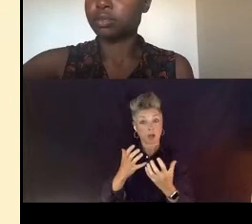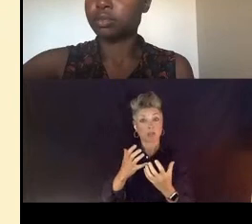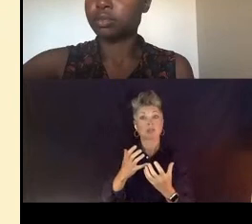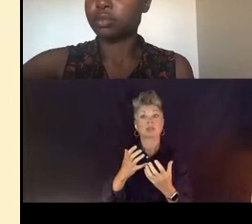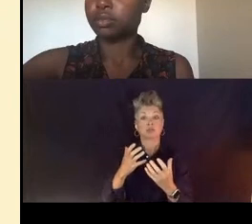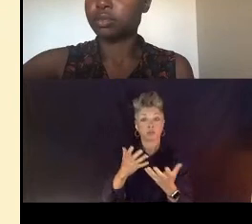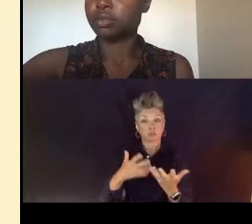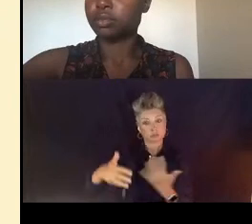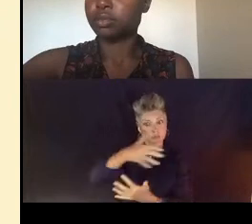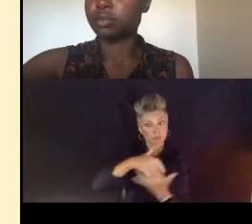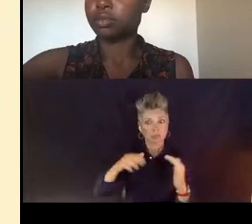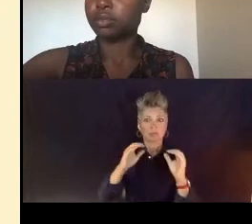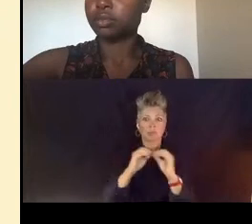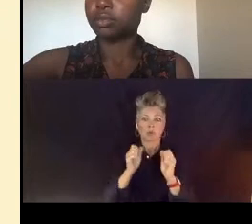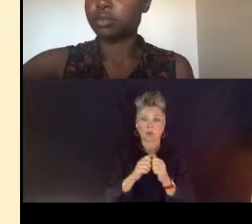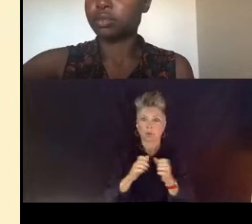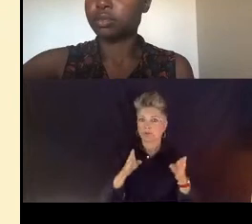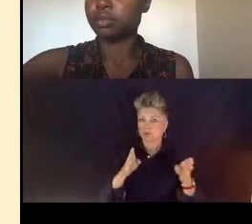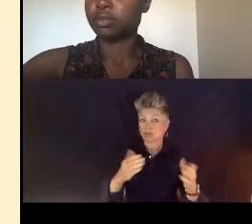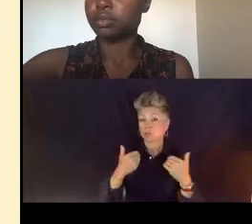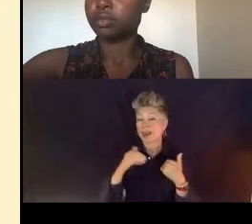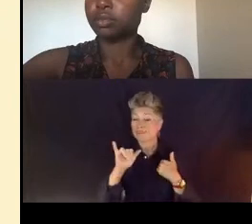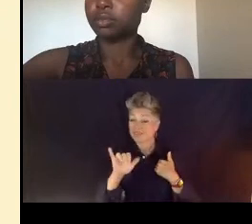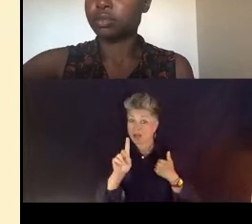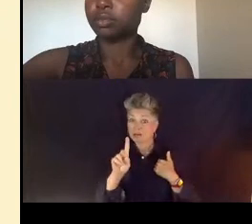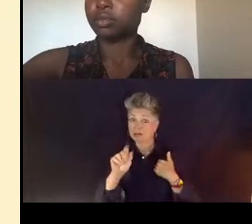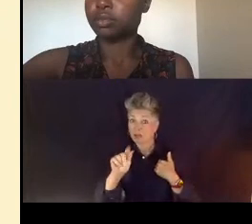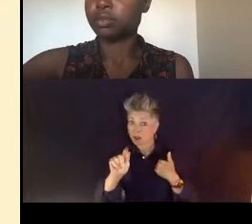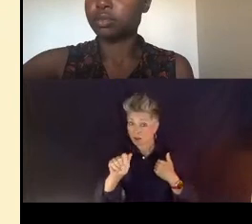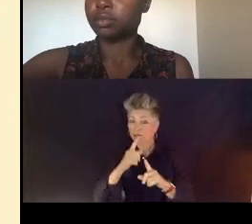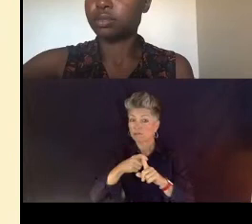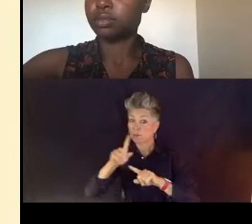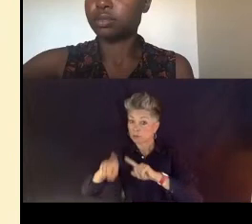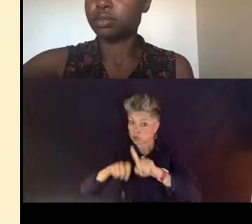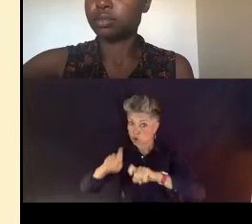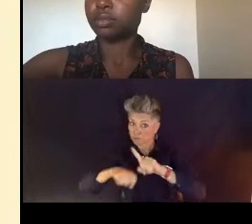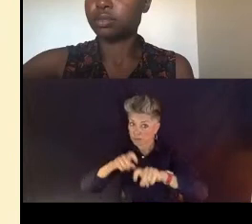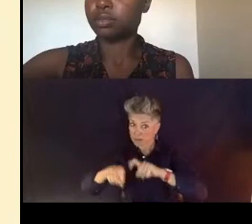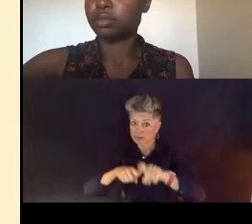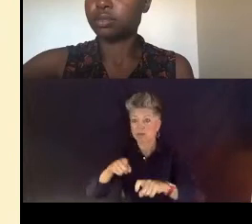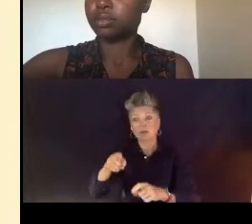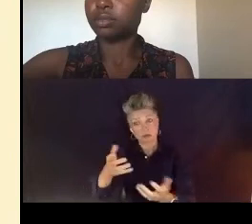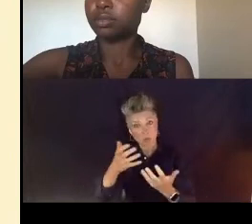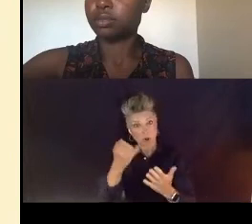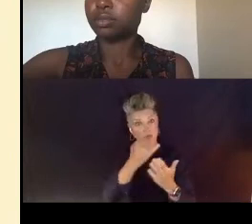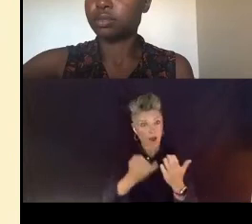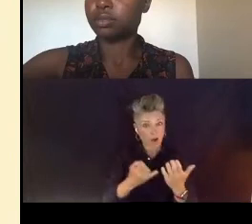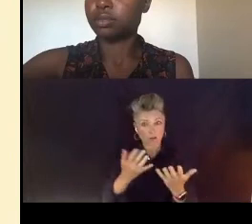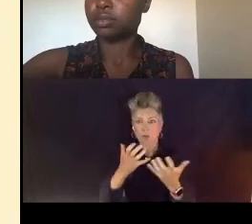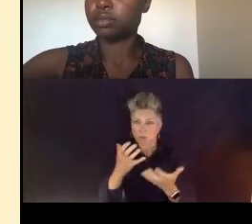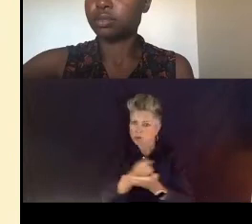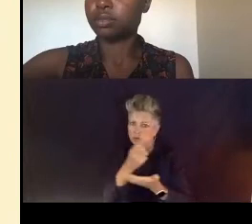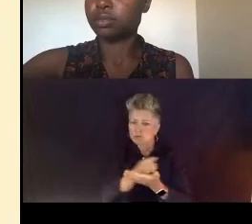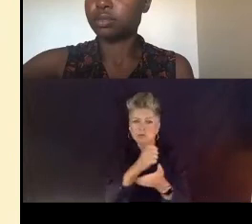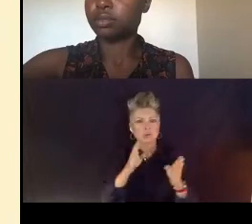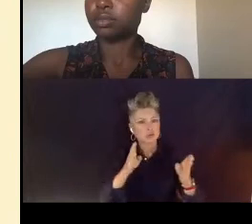So we do have that data because they filled out surveys. They want the art, they want to engage with their street, they want the bike lanes,